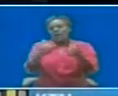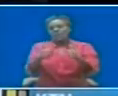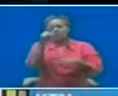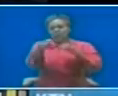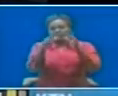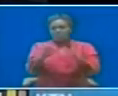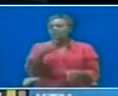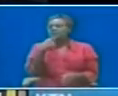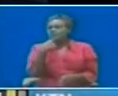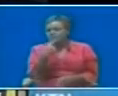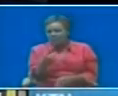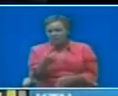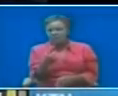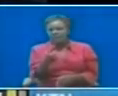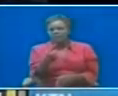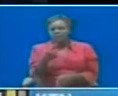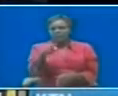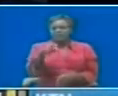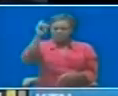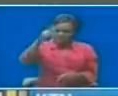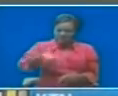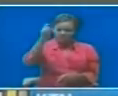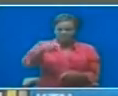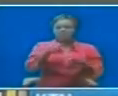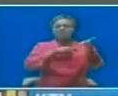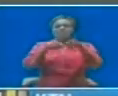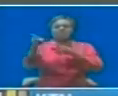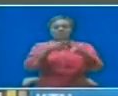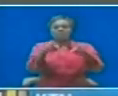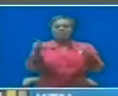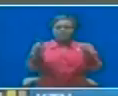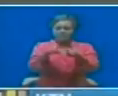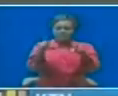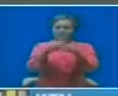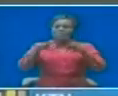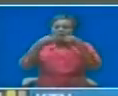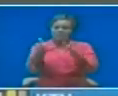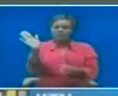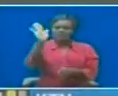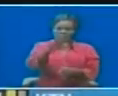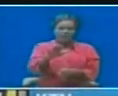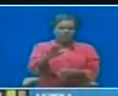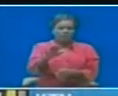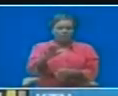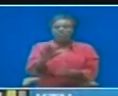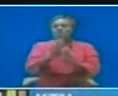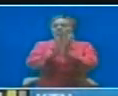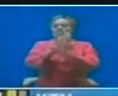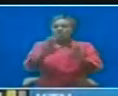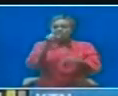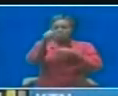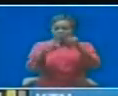accused's status and the distance he would have to travel. Fergal Gaynor responds in a similar tone. No